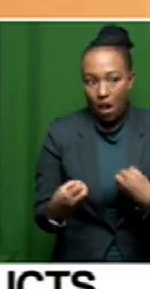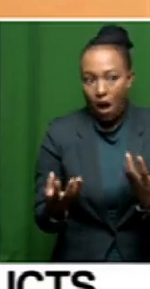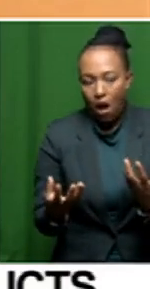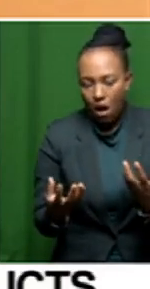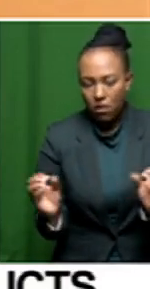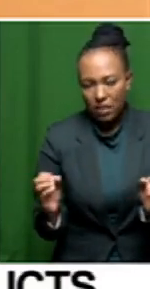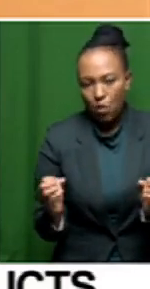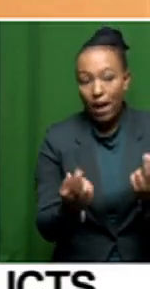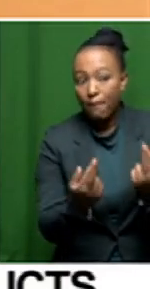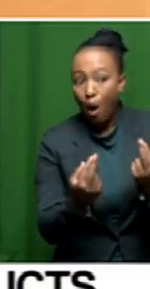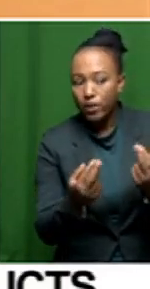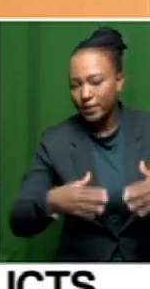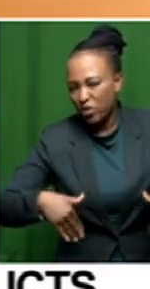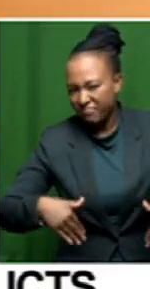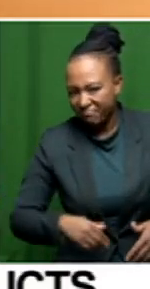that report.